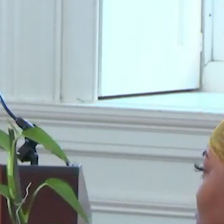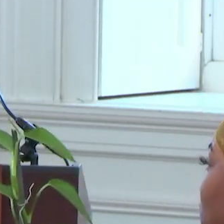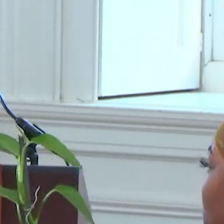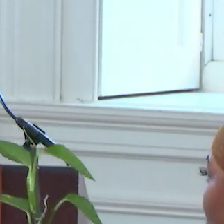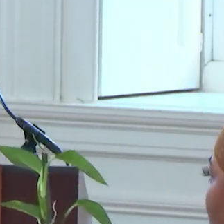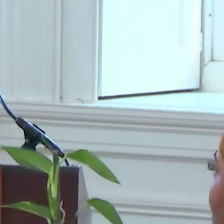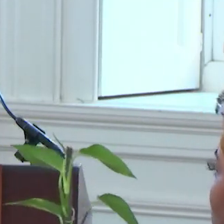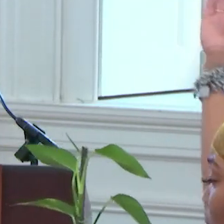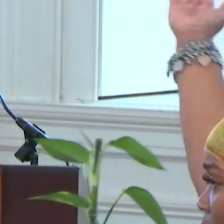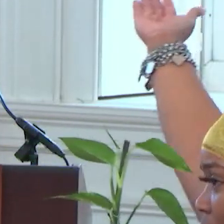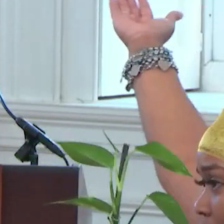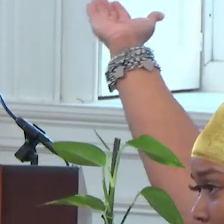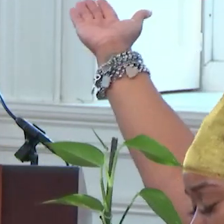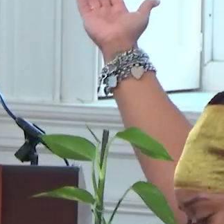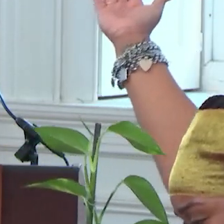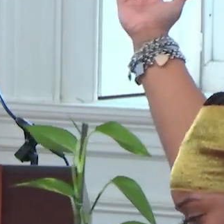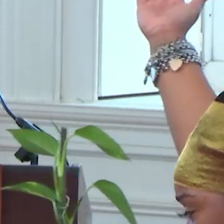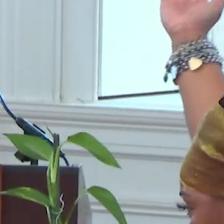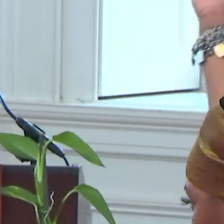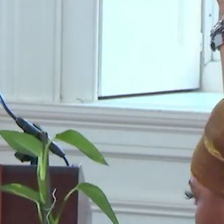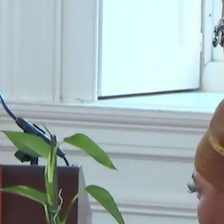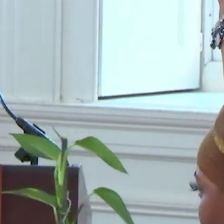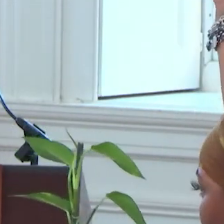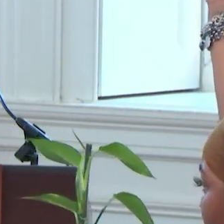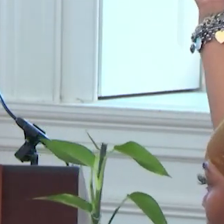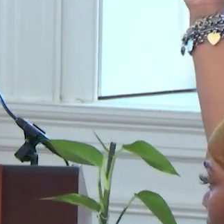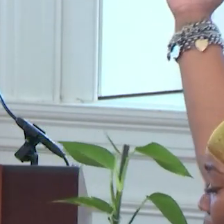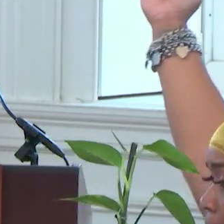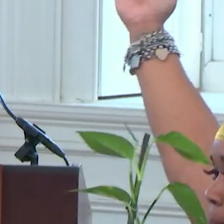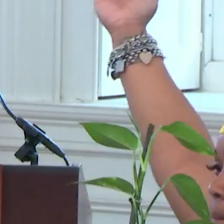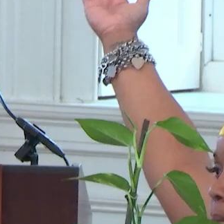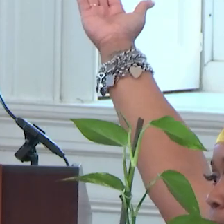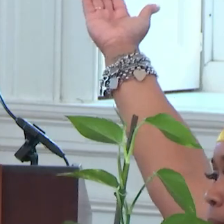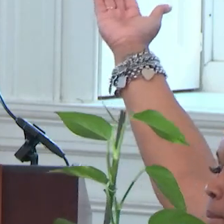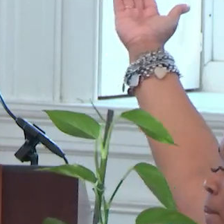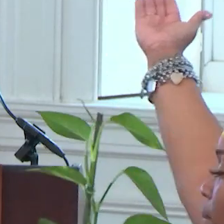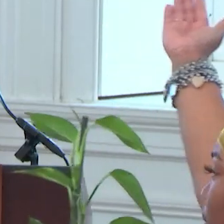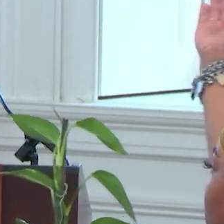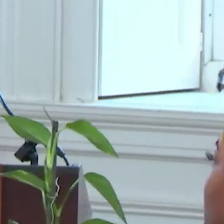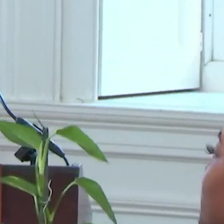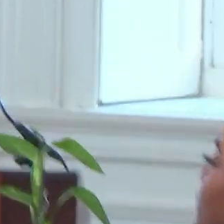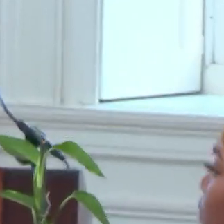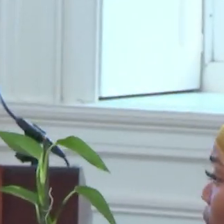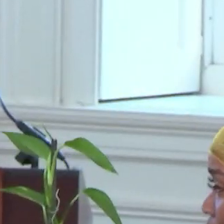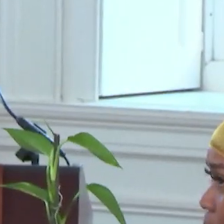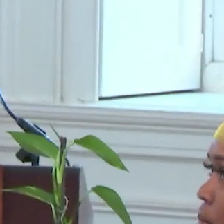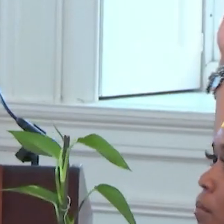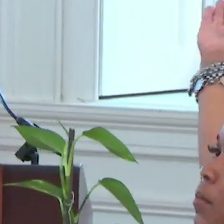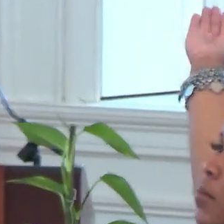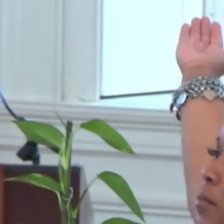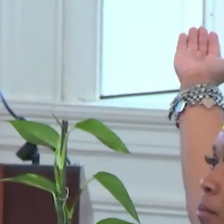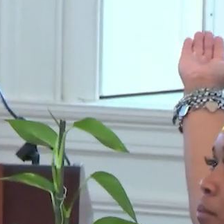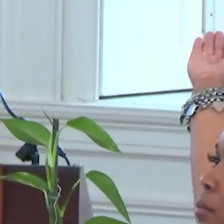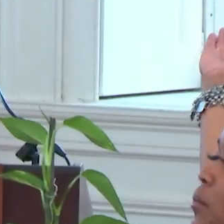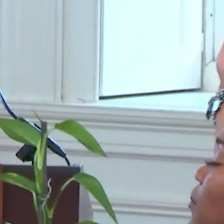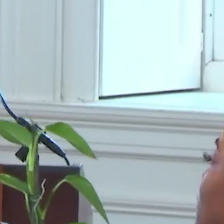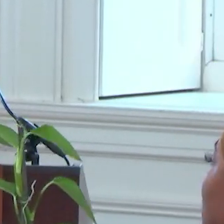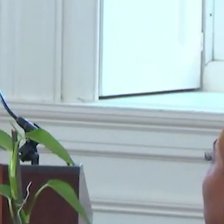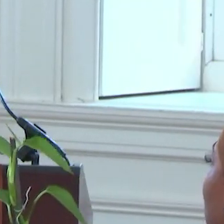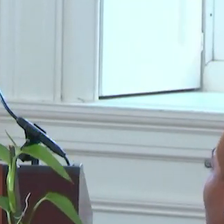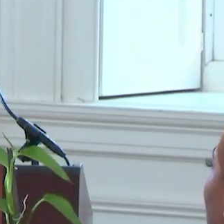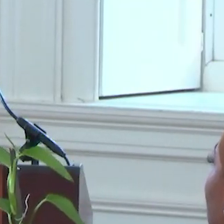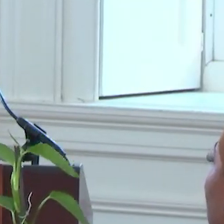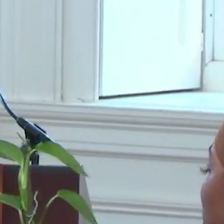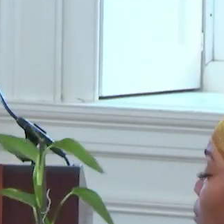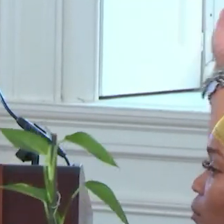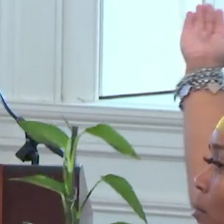King, Sojourner Truth, Bethune-Cookman, Harriet Tubman, George Washington